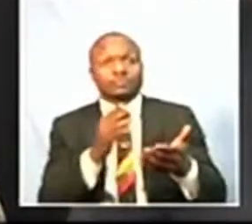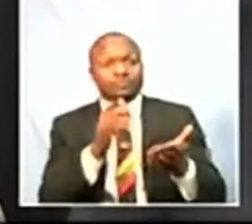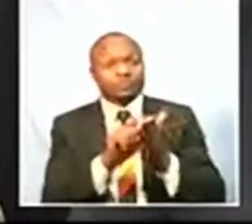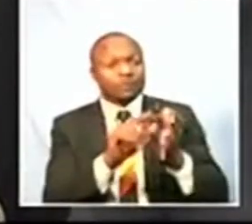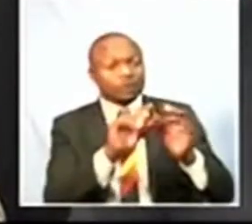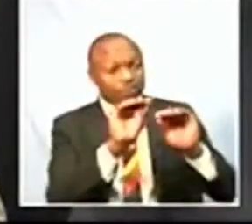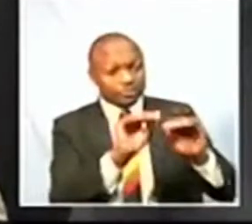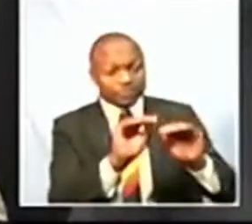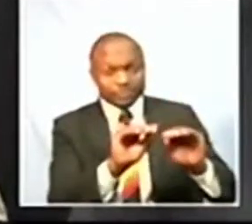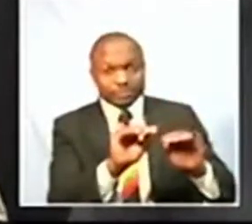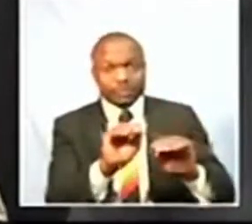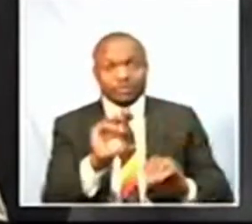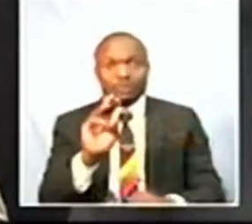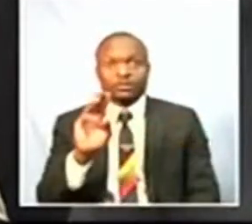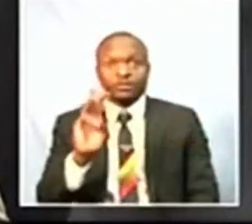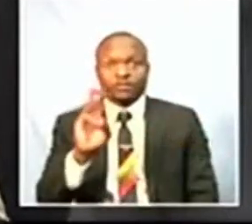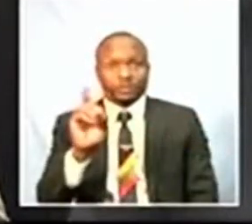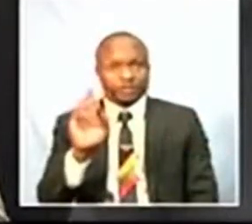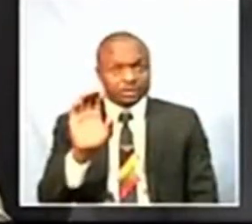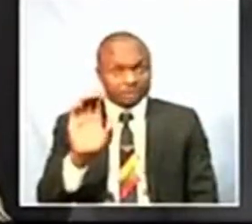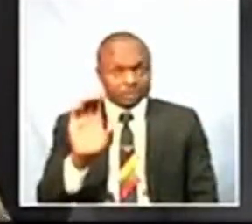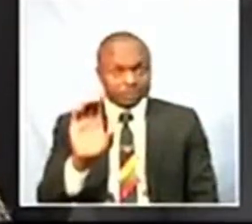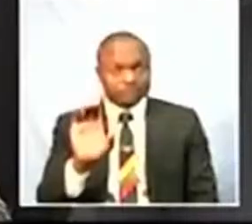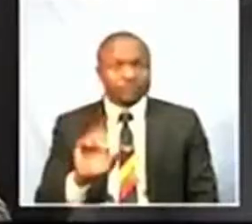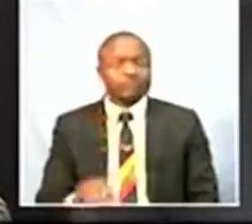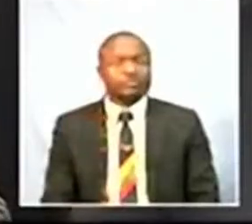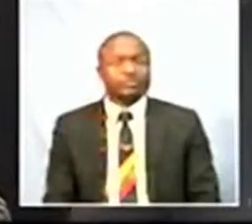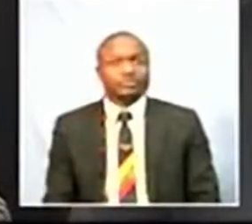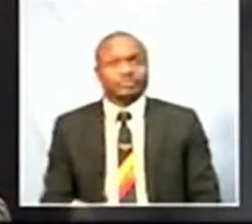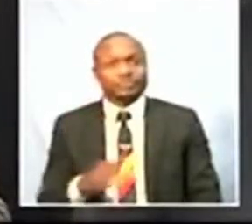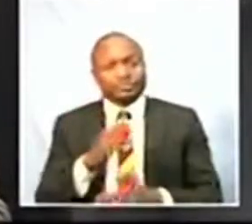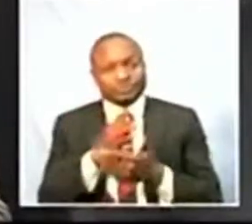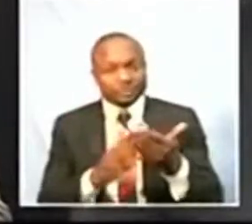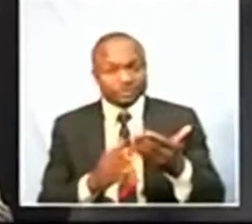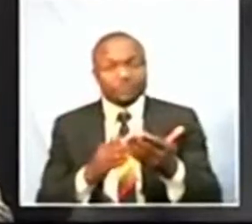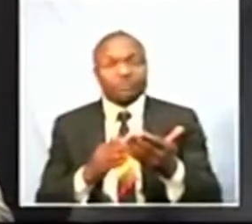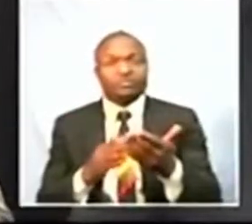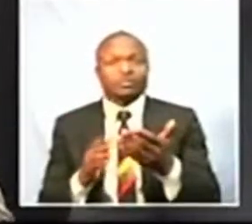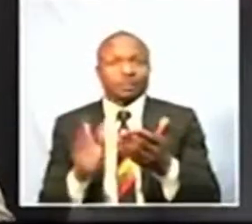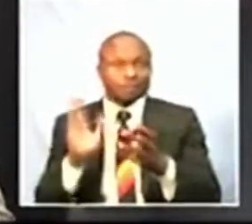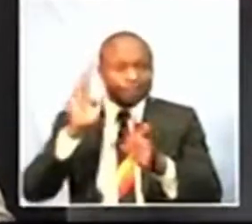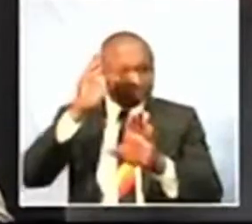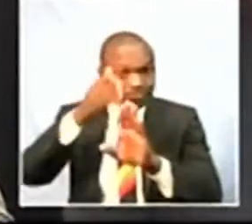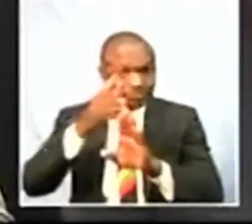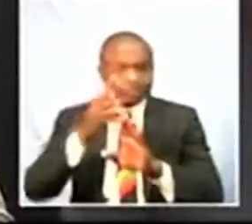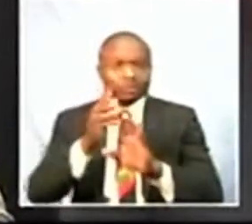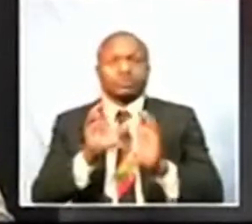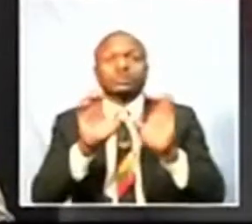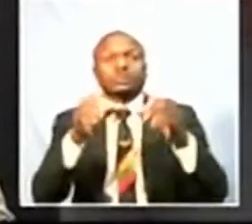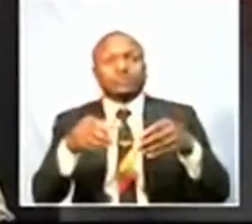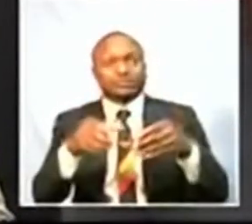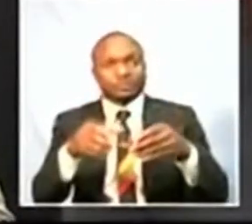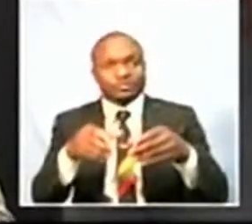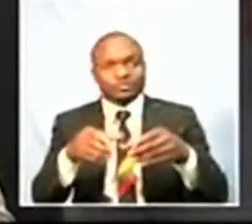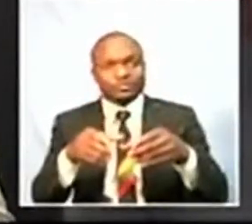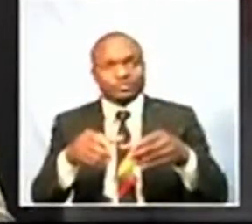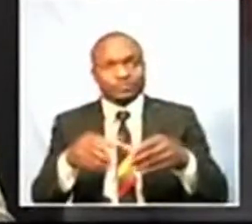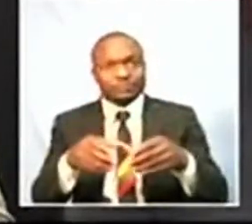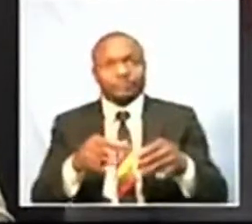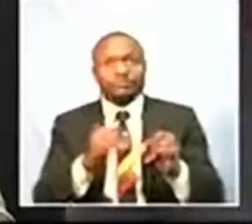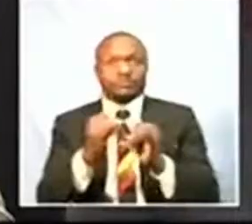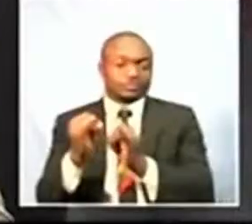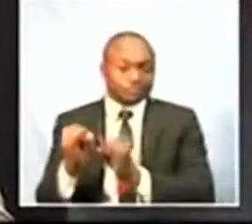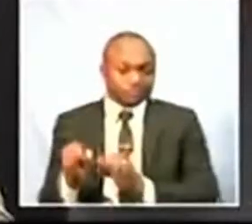CDFC, and some of the directives are directed directly to the council in